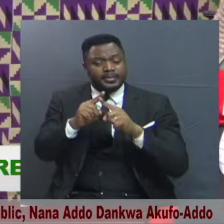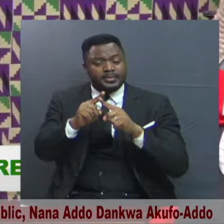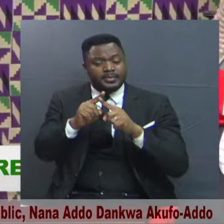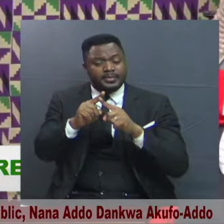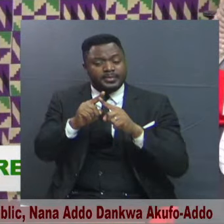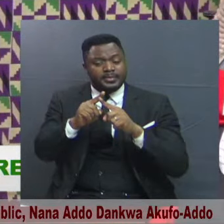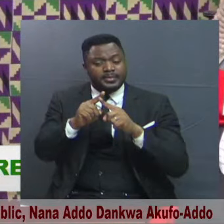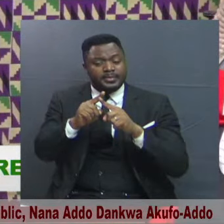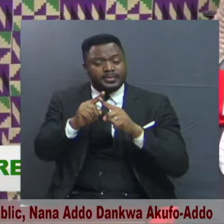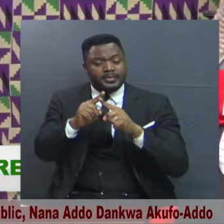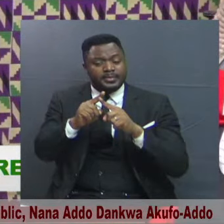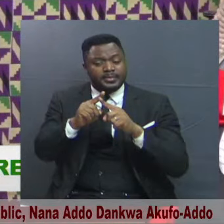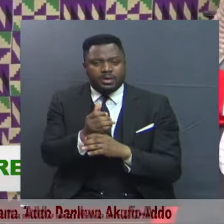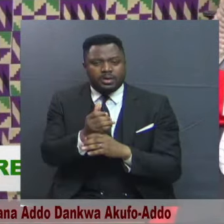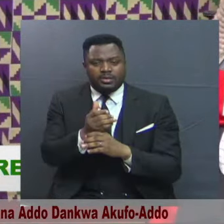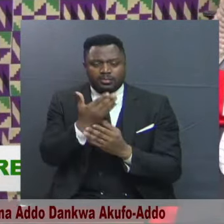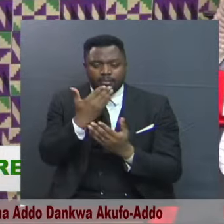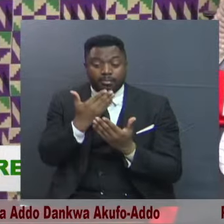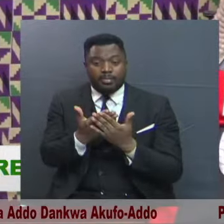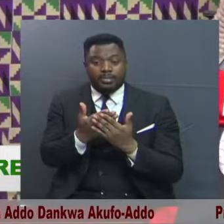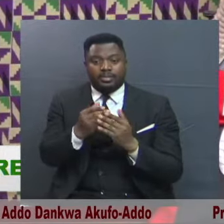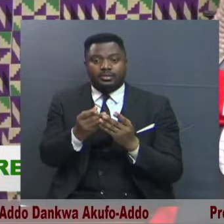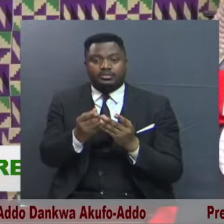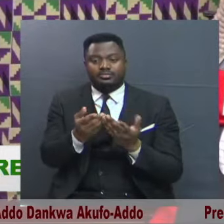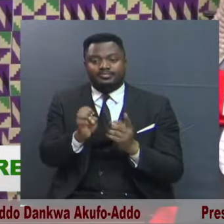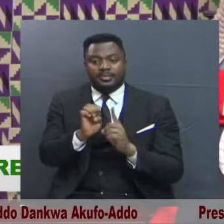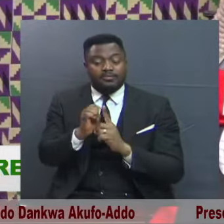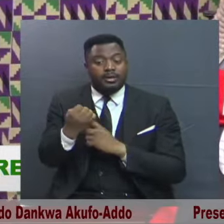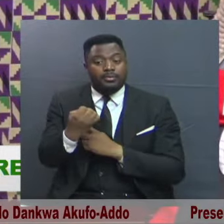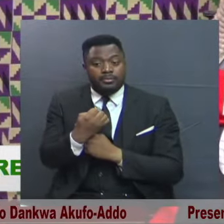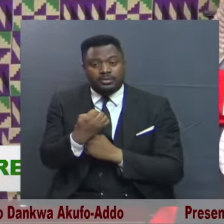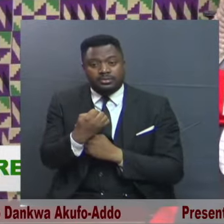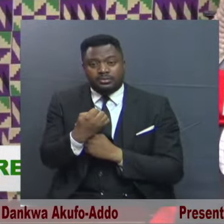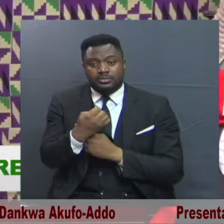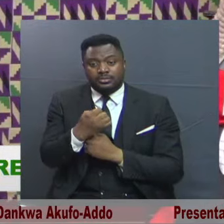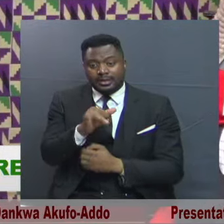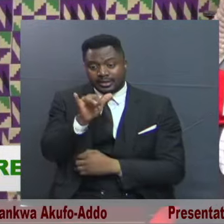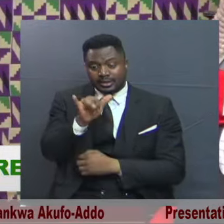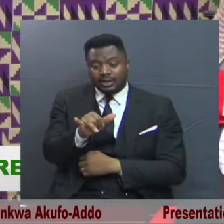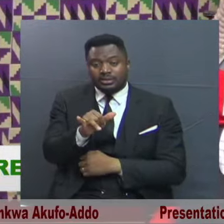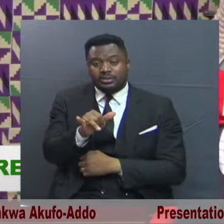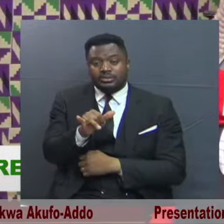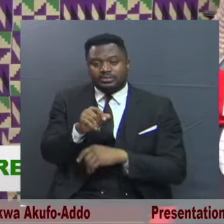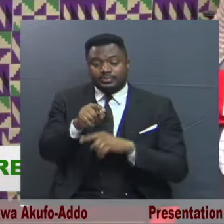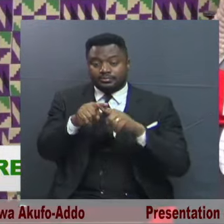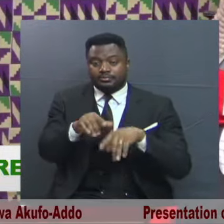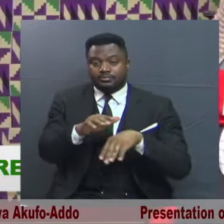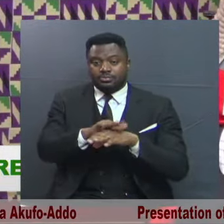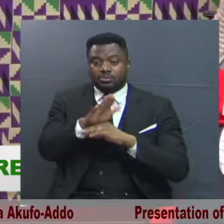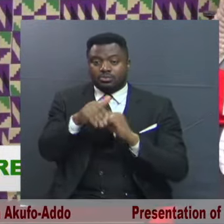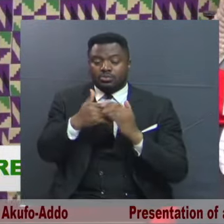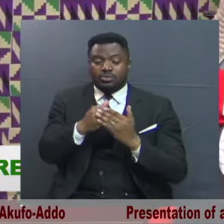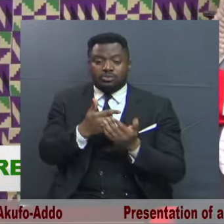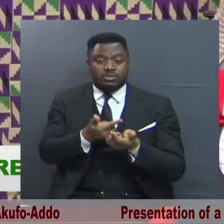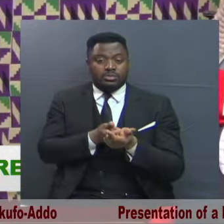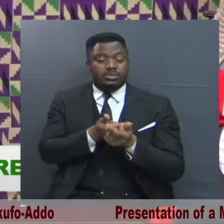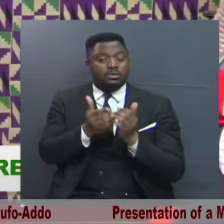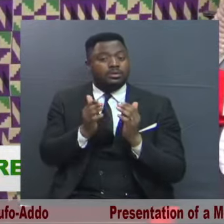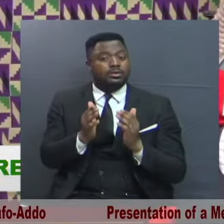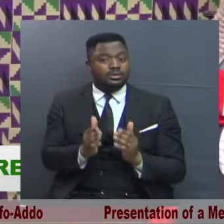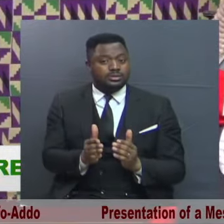create the needed atmosphere and I'm thus appealing to all citizens all